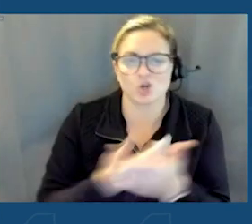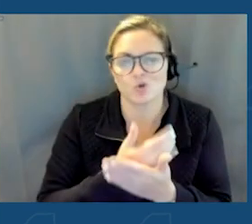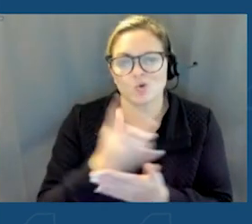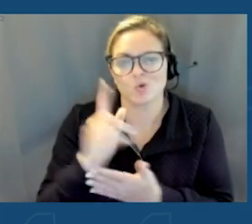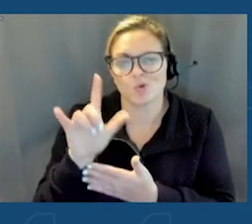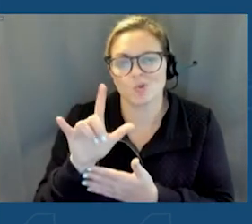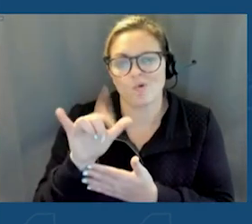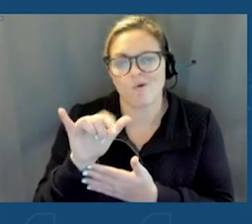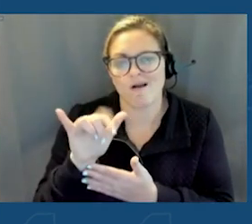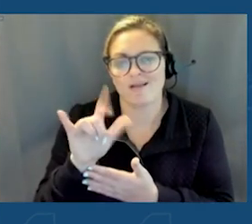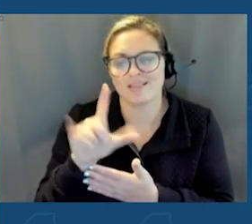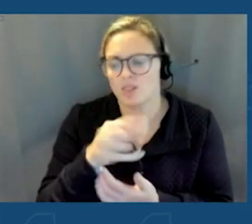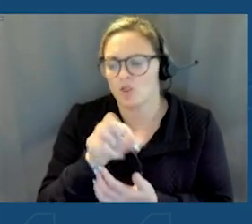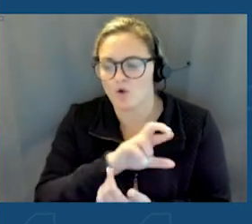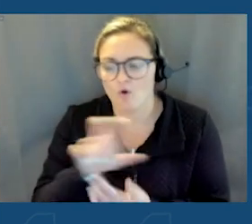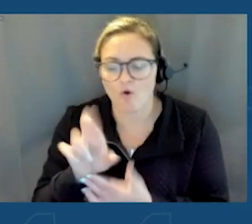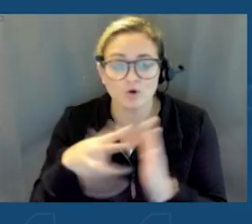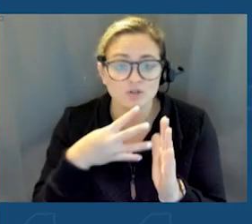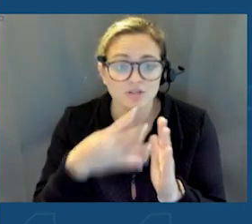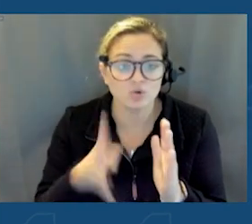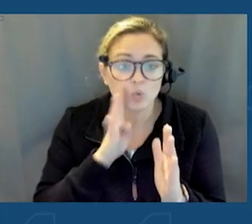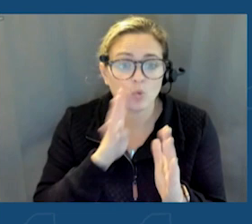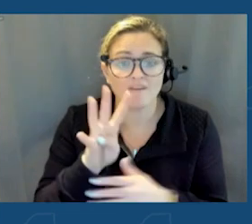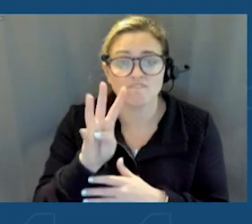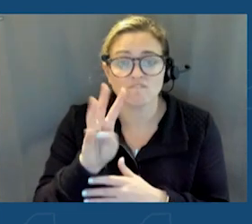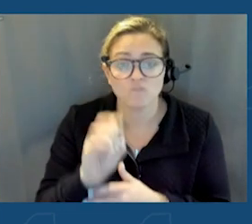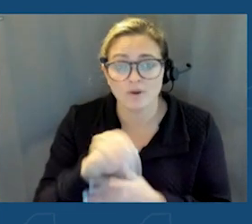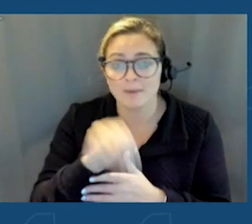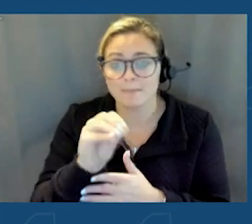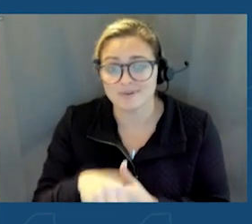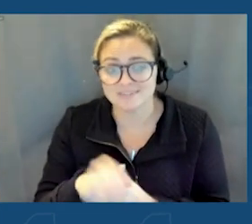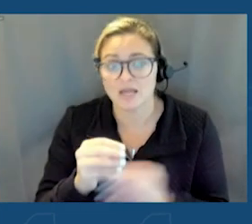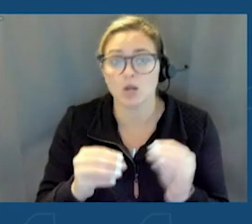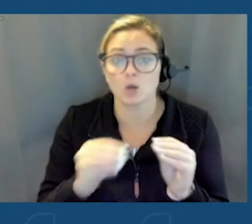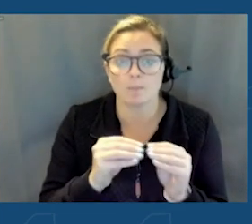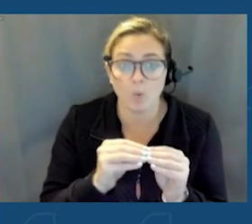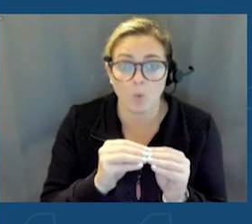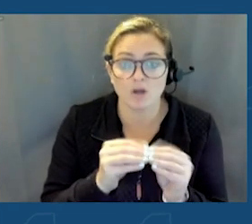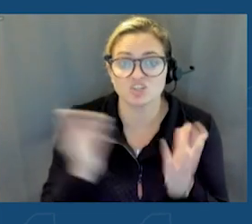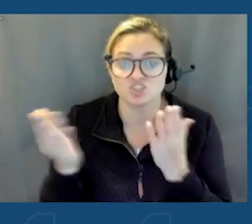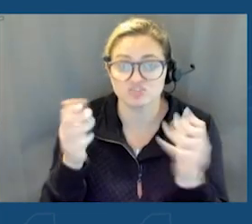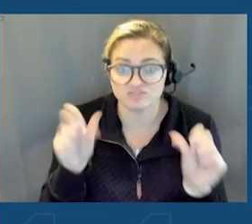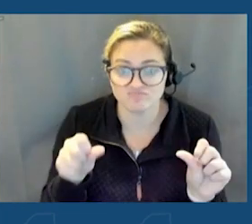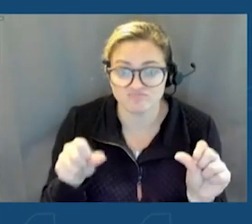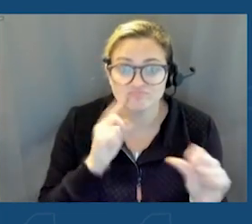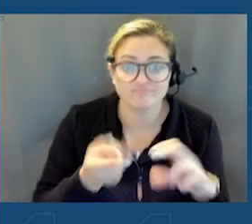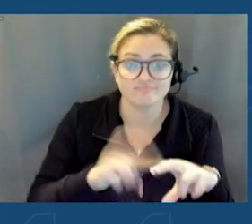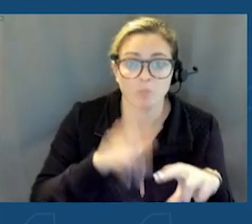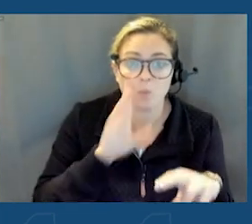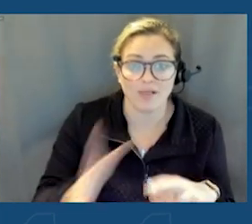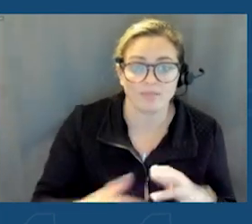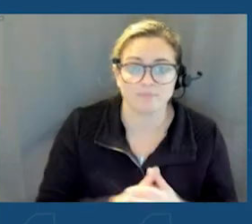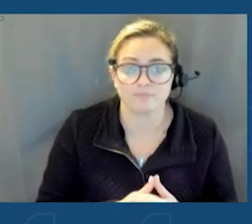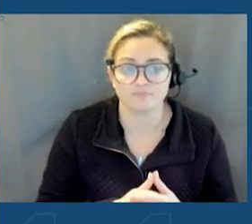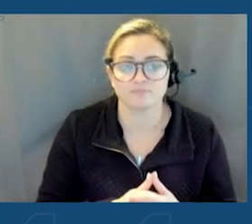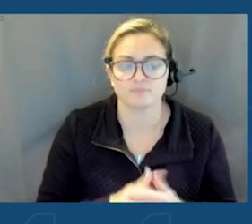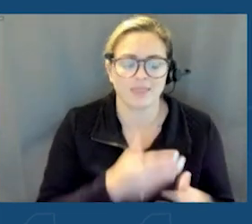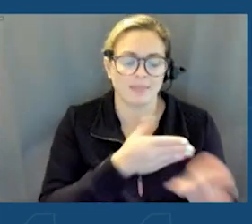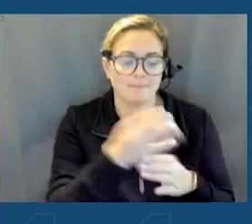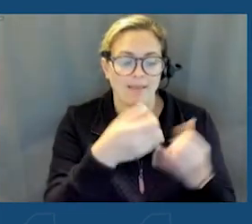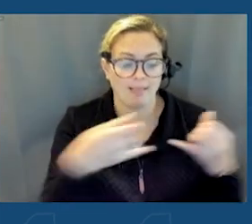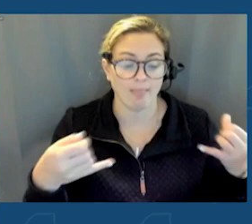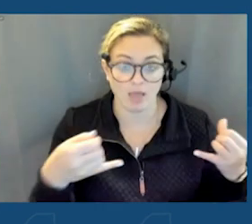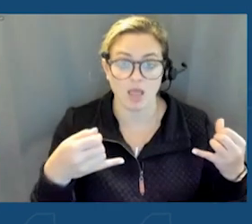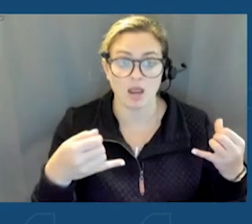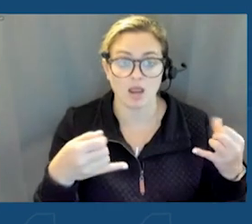Railroad schedules that are going to deliver 40% more service for Long Islanders. Mainline service in